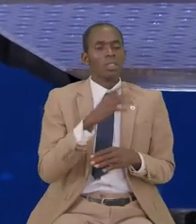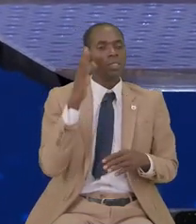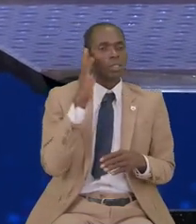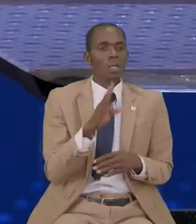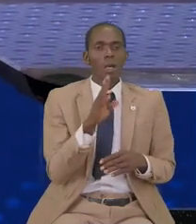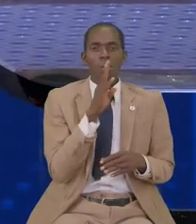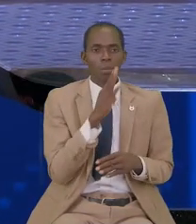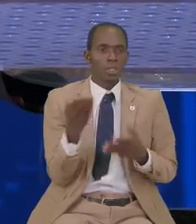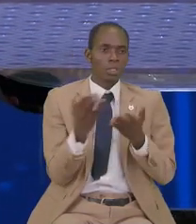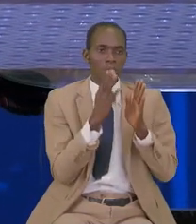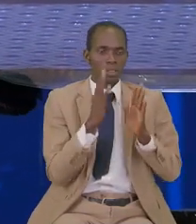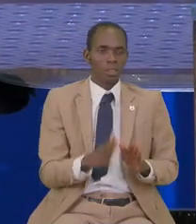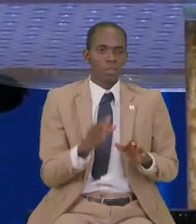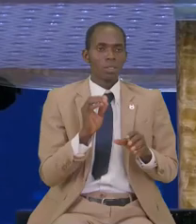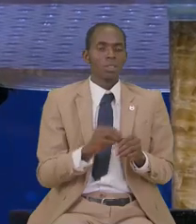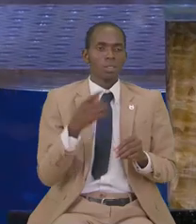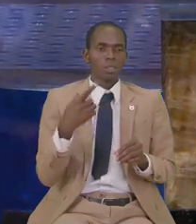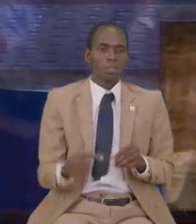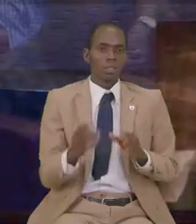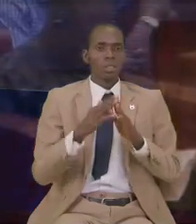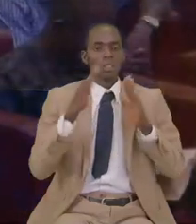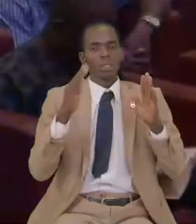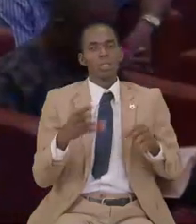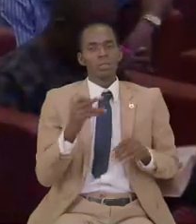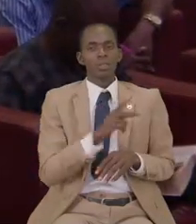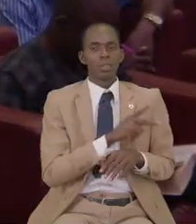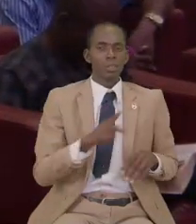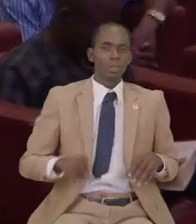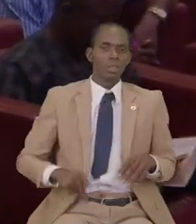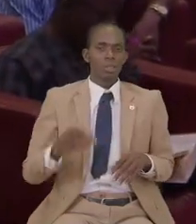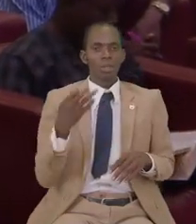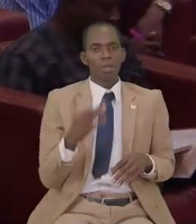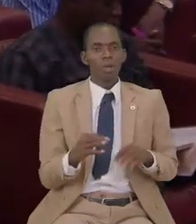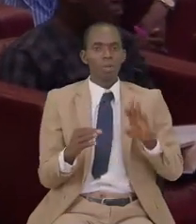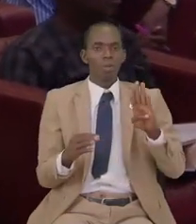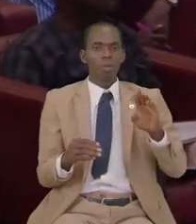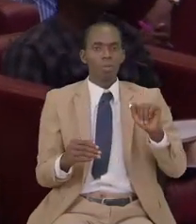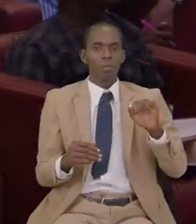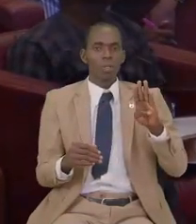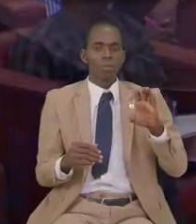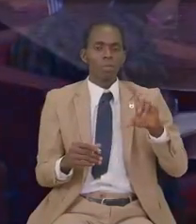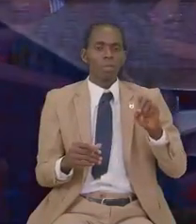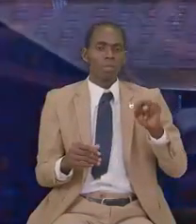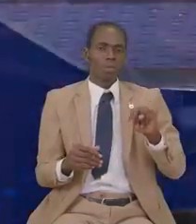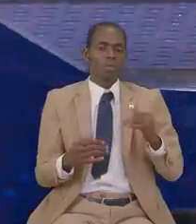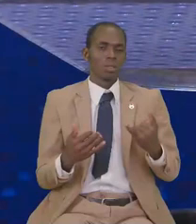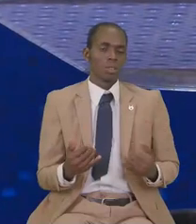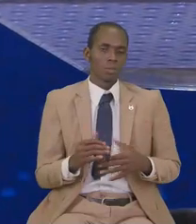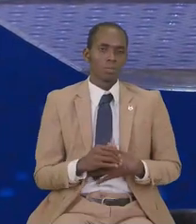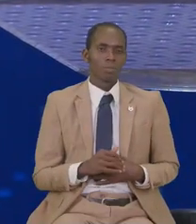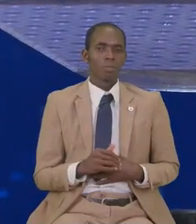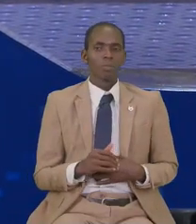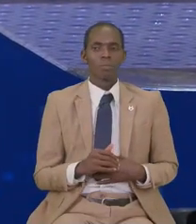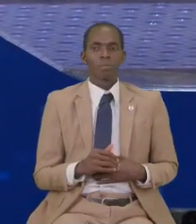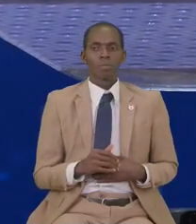be eunuchs in the palace of the king of Babylon. Now, what should